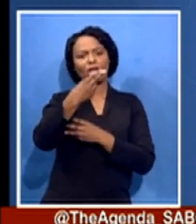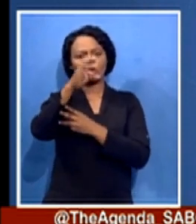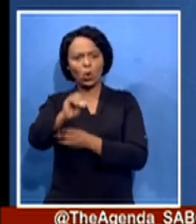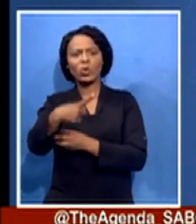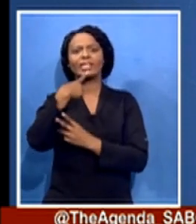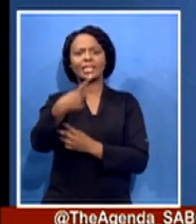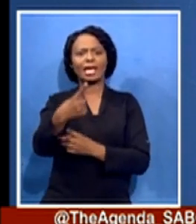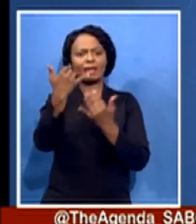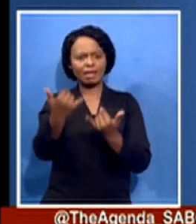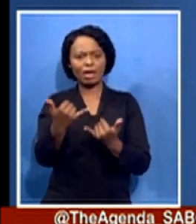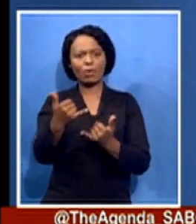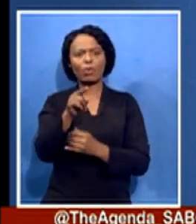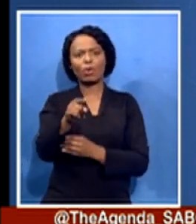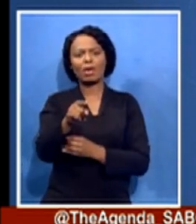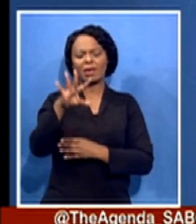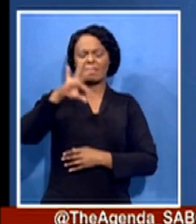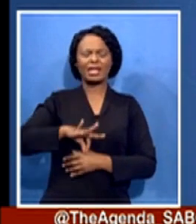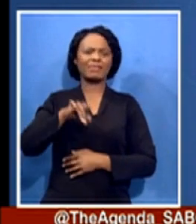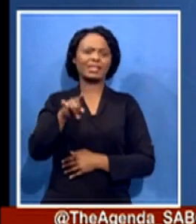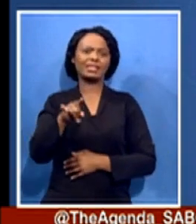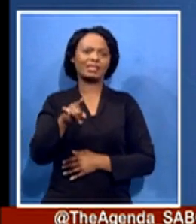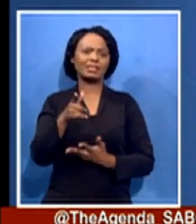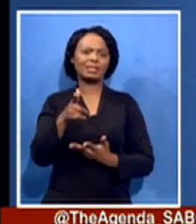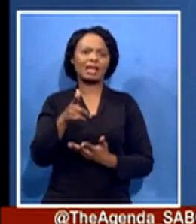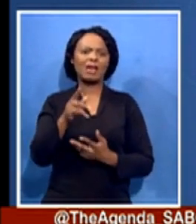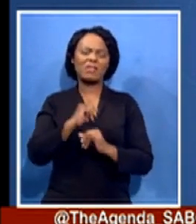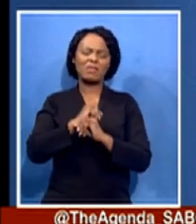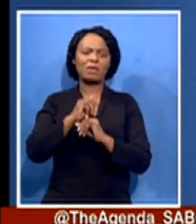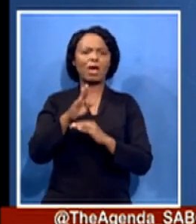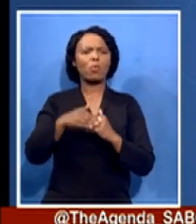far exceed the risks. These are highly, highly rare.